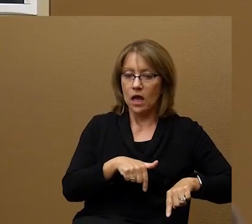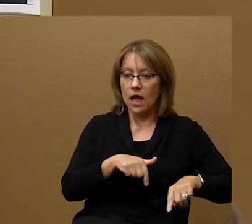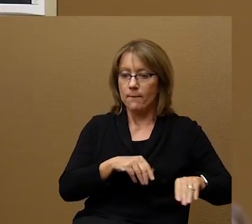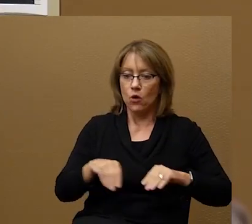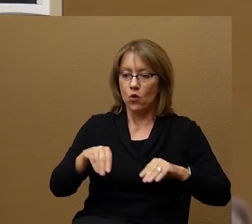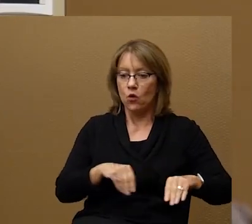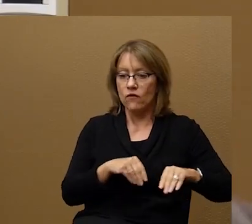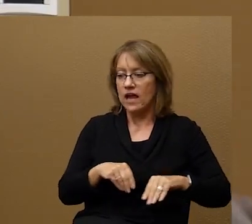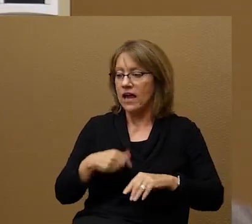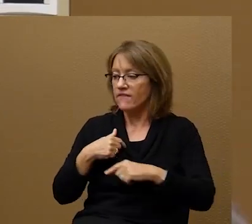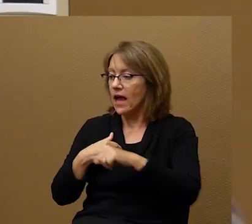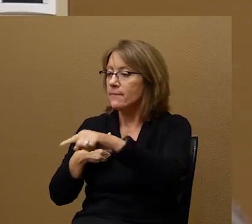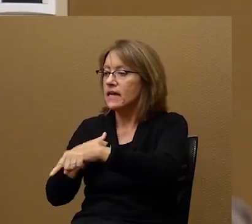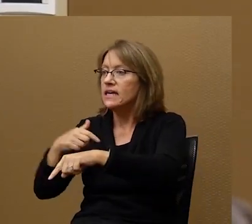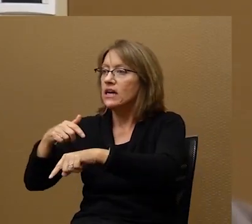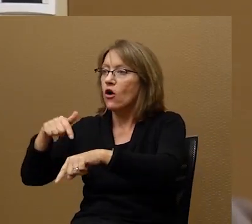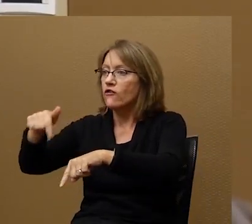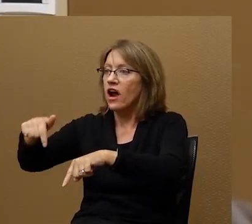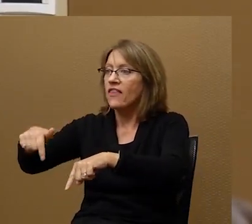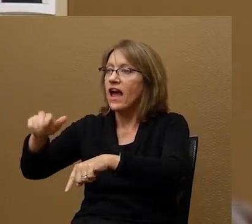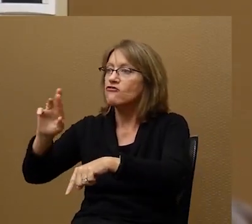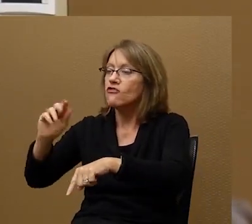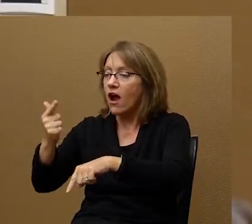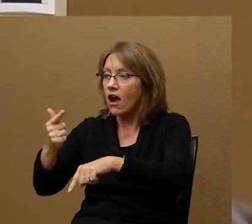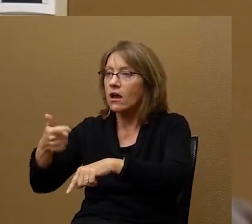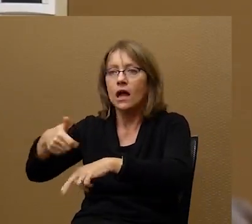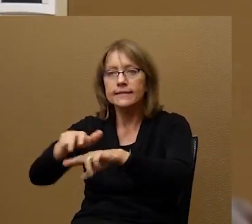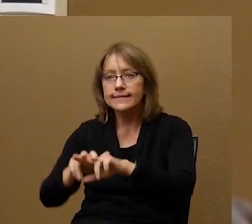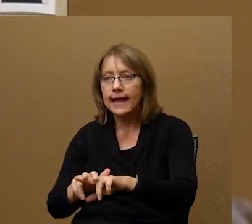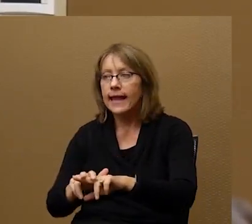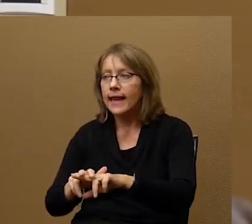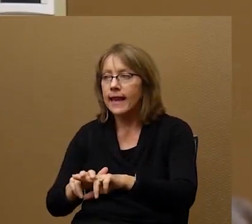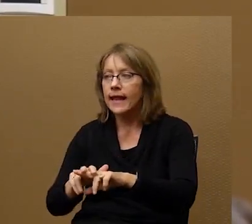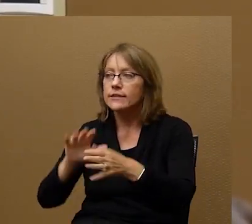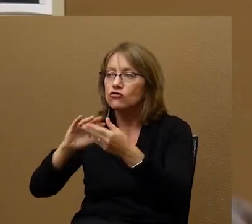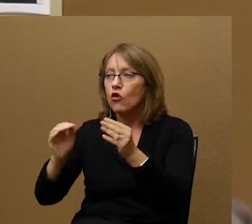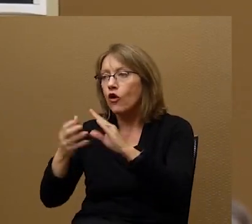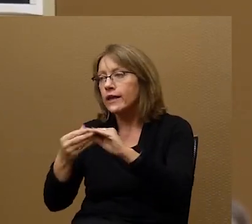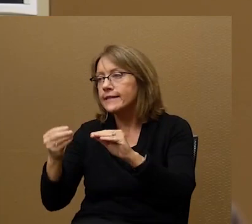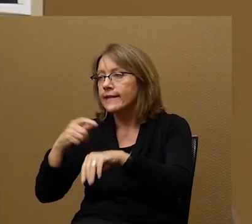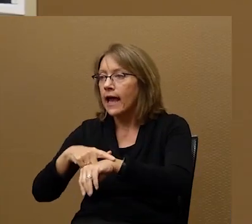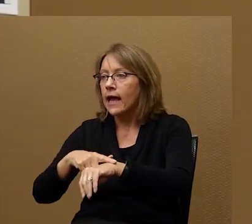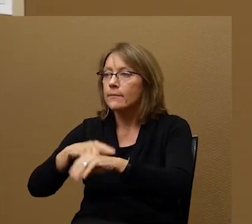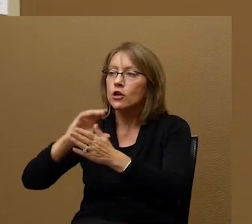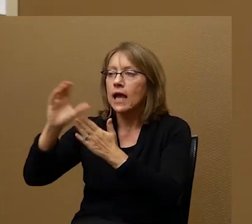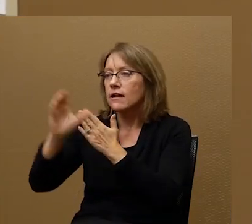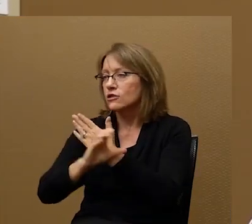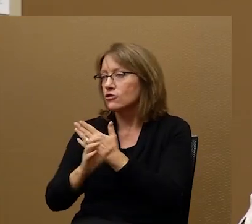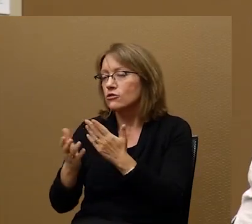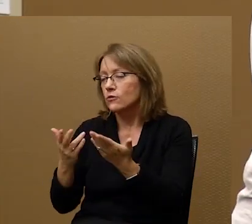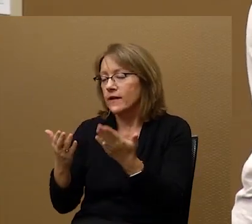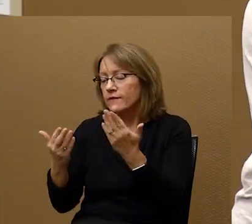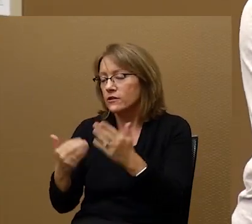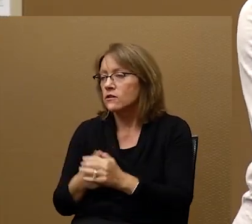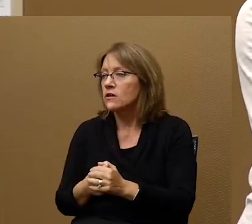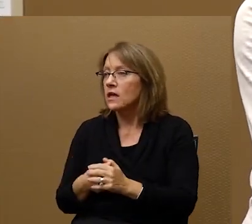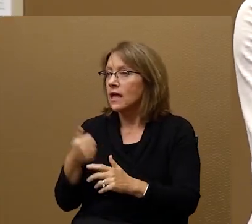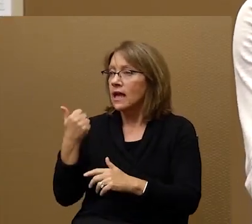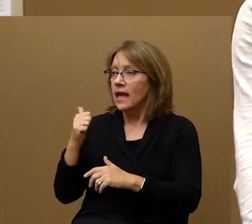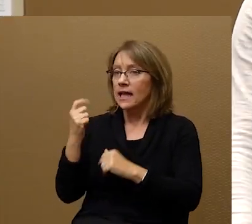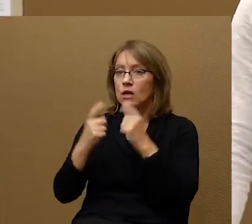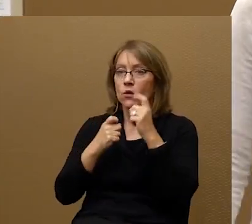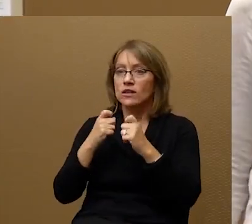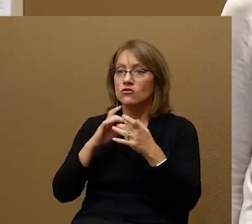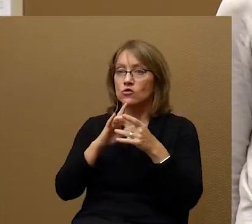typically we're going to sit and do calendar and whatnot. Any questions on physical